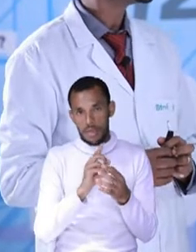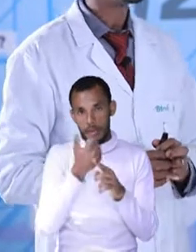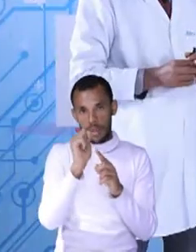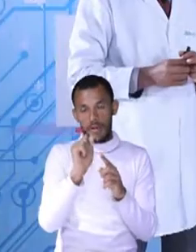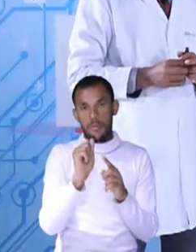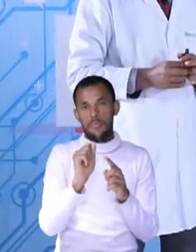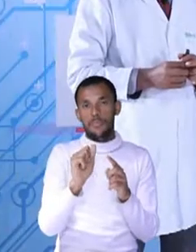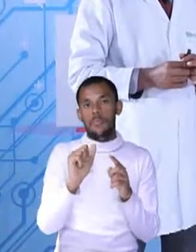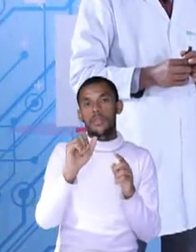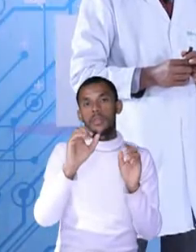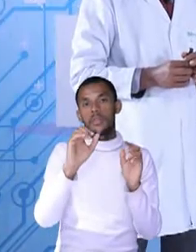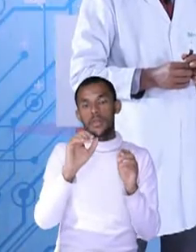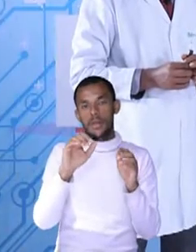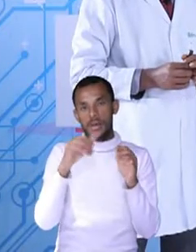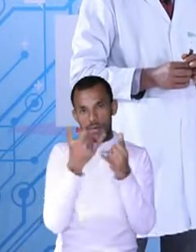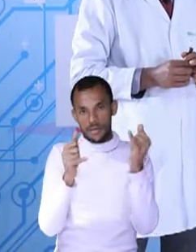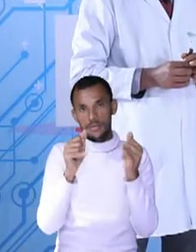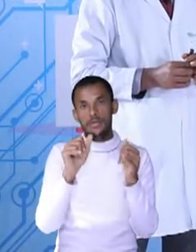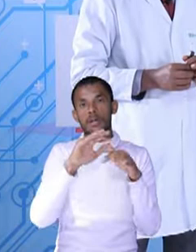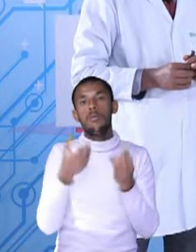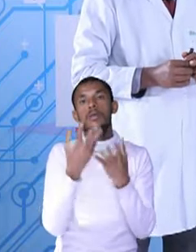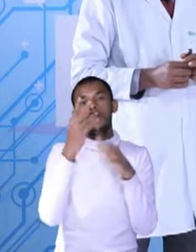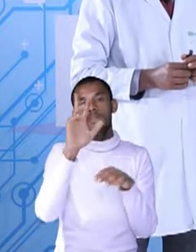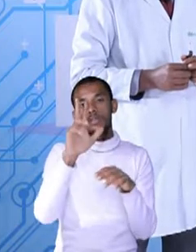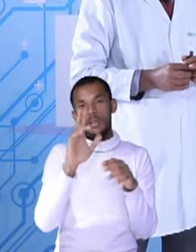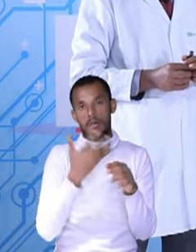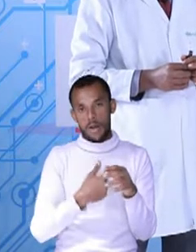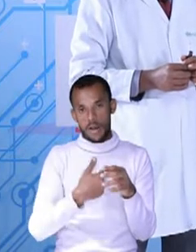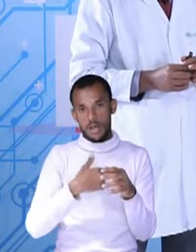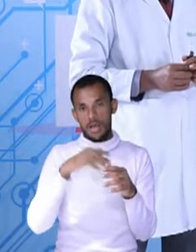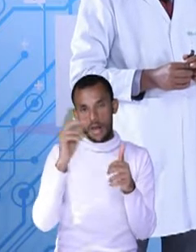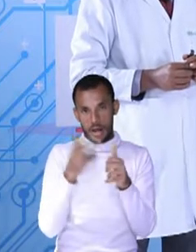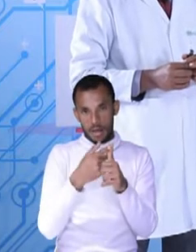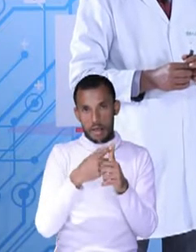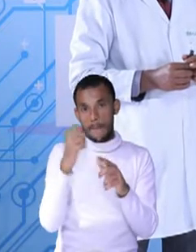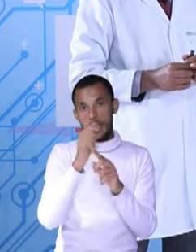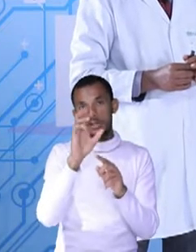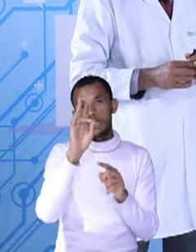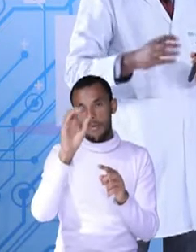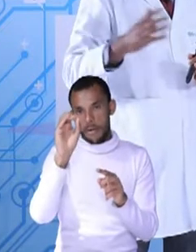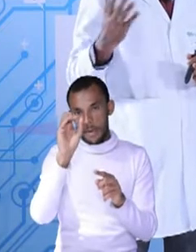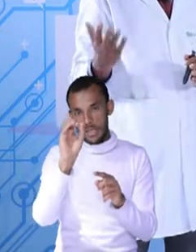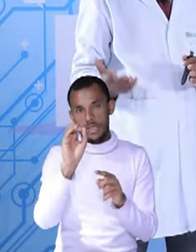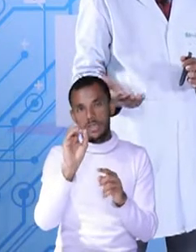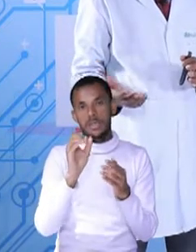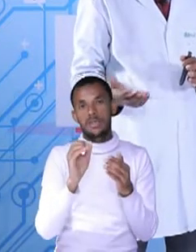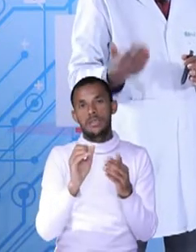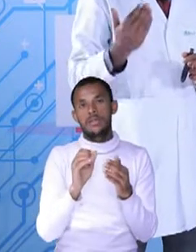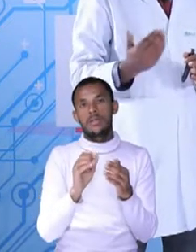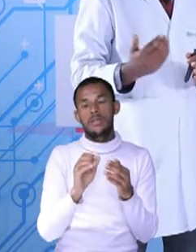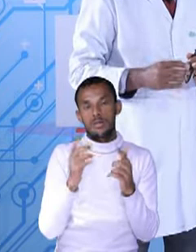table, elements classified into how many types? 3 types. One is metal, approximately